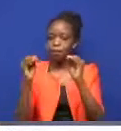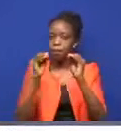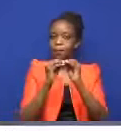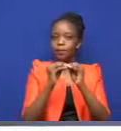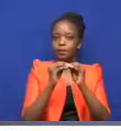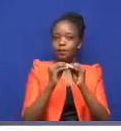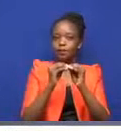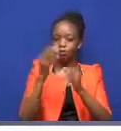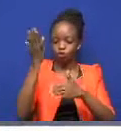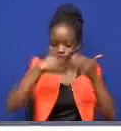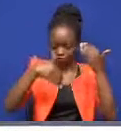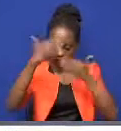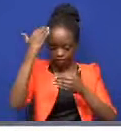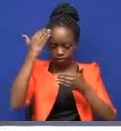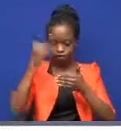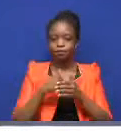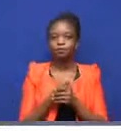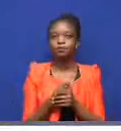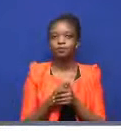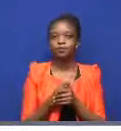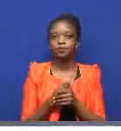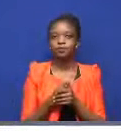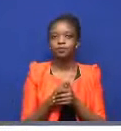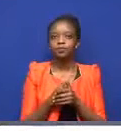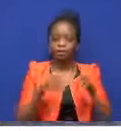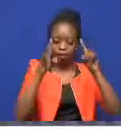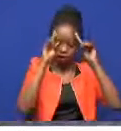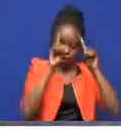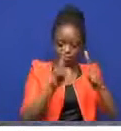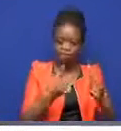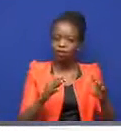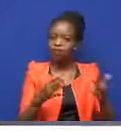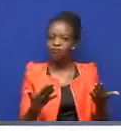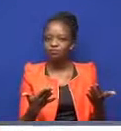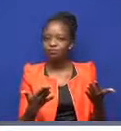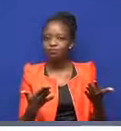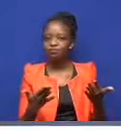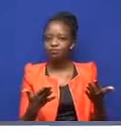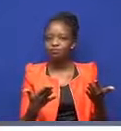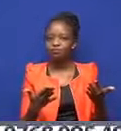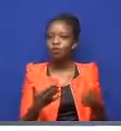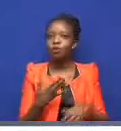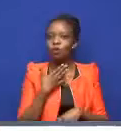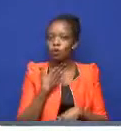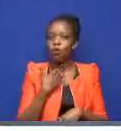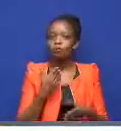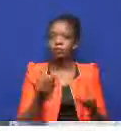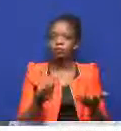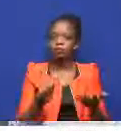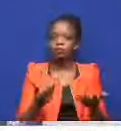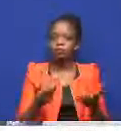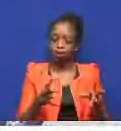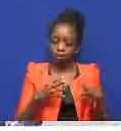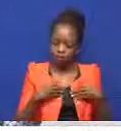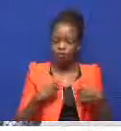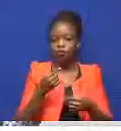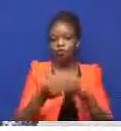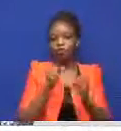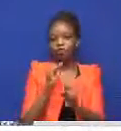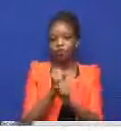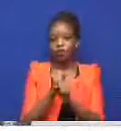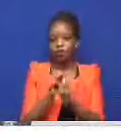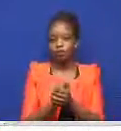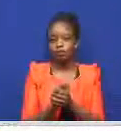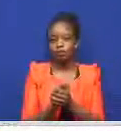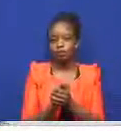in campus, and then we decided, you know what, we like this, so let's just start it. Amran, together with her